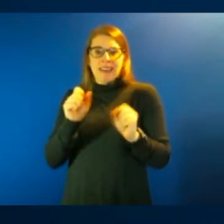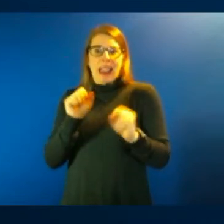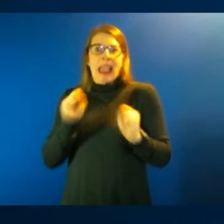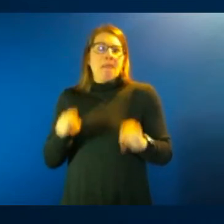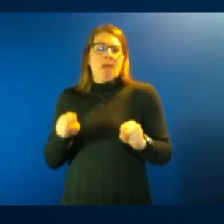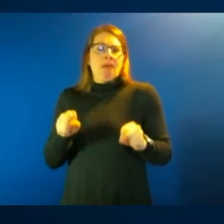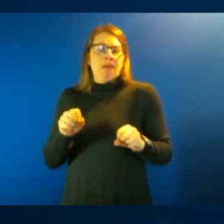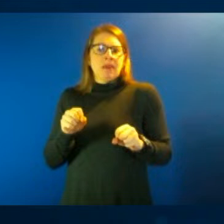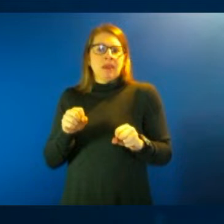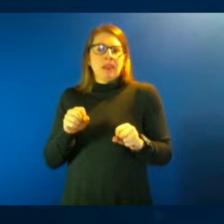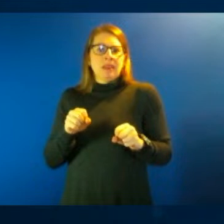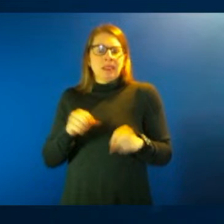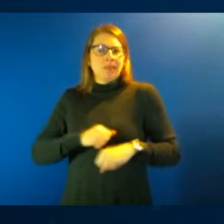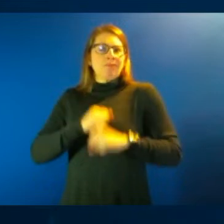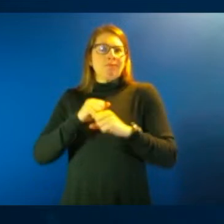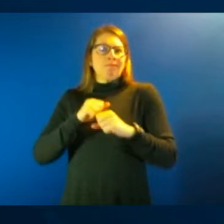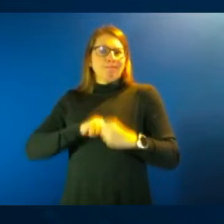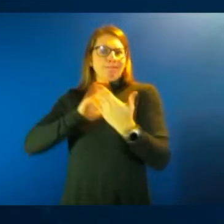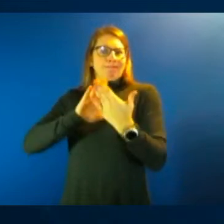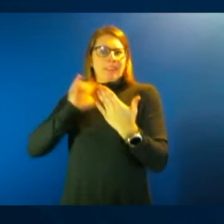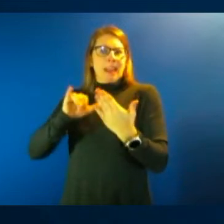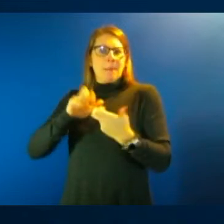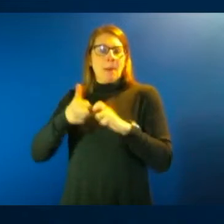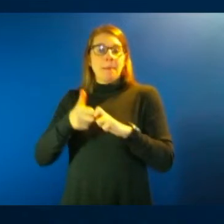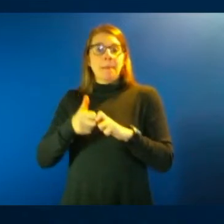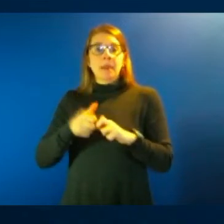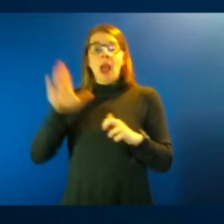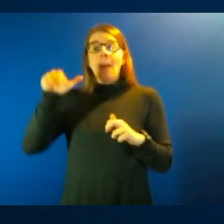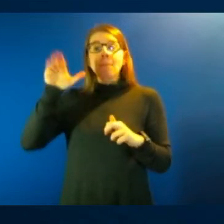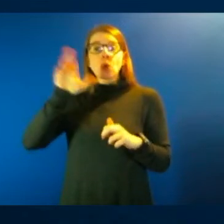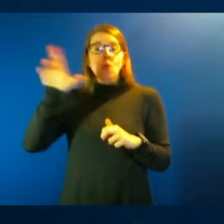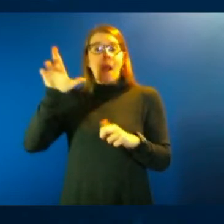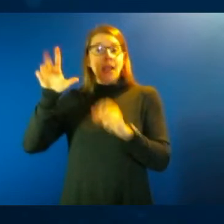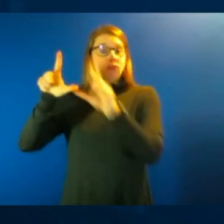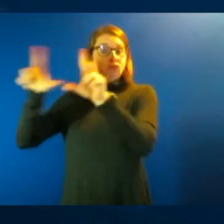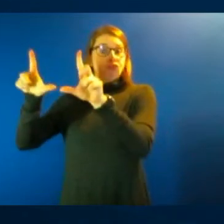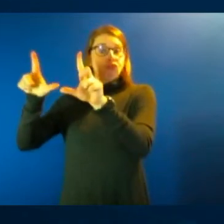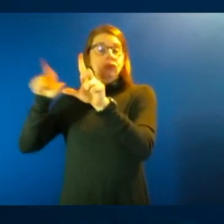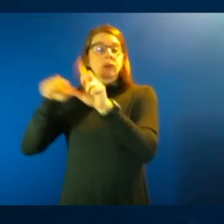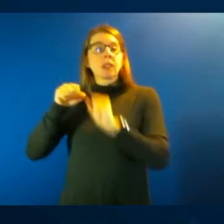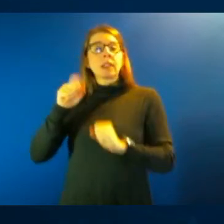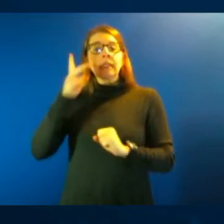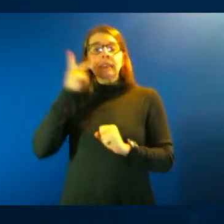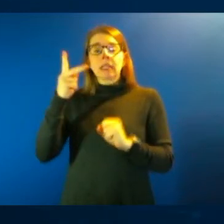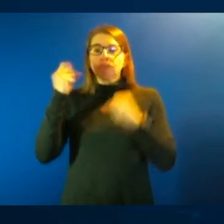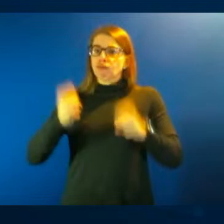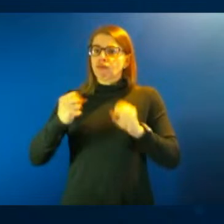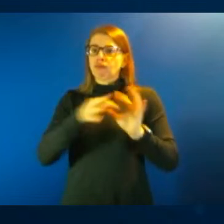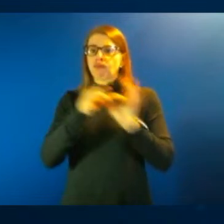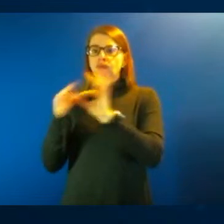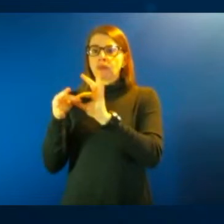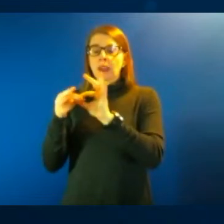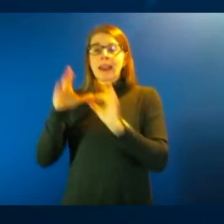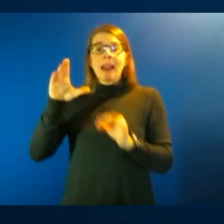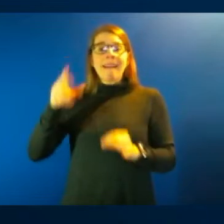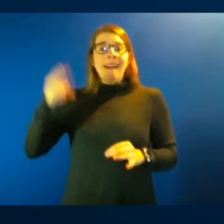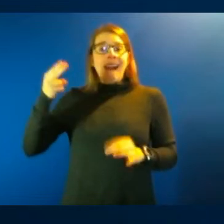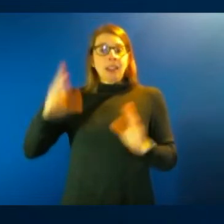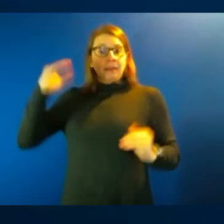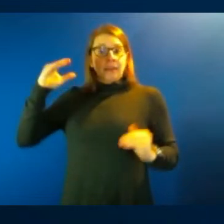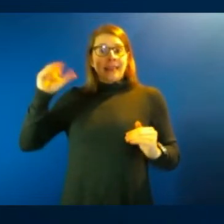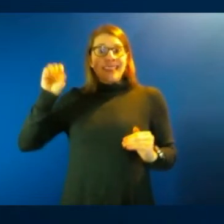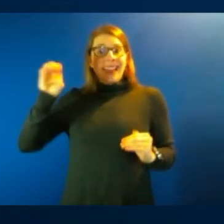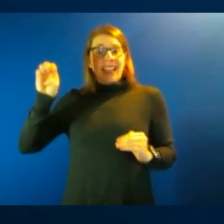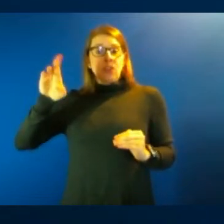that I've brought to you today on the upper right is that we can see a very strong association. When you have high case rates, it results in high